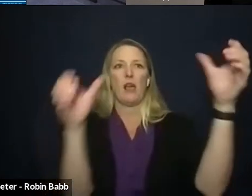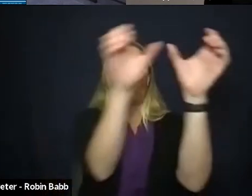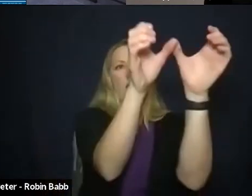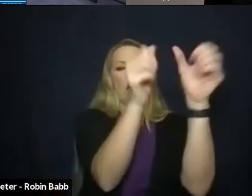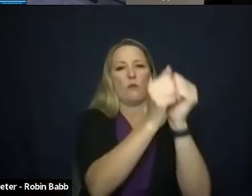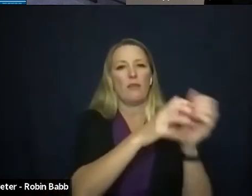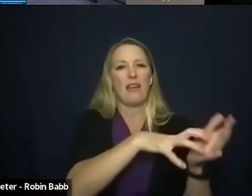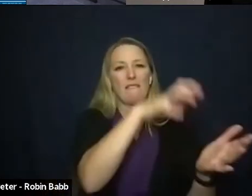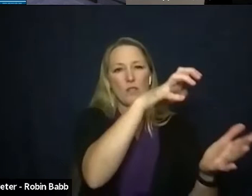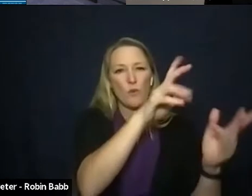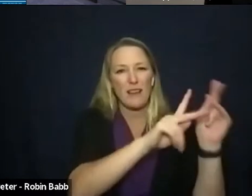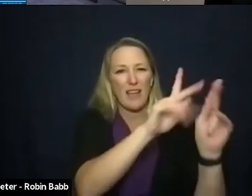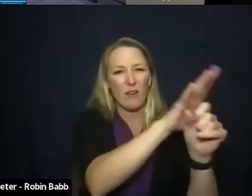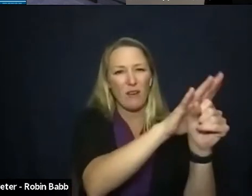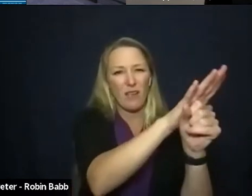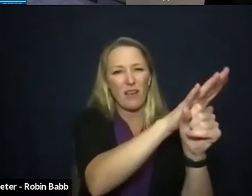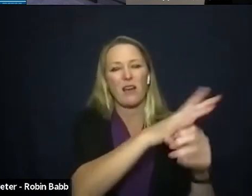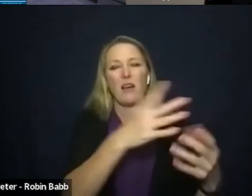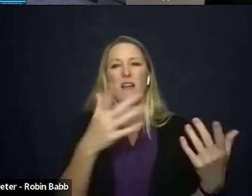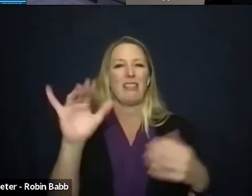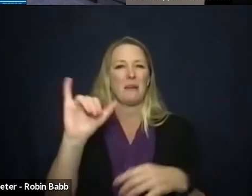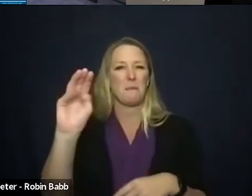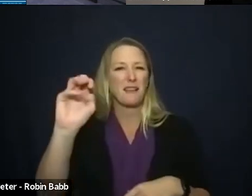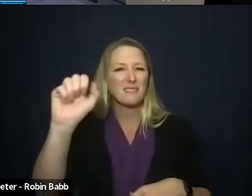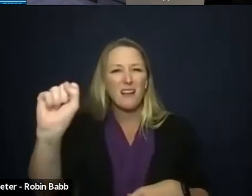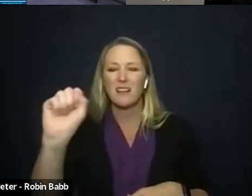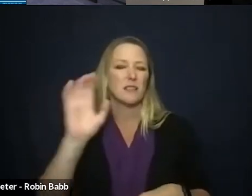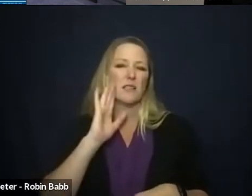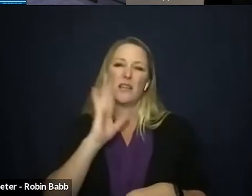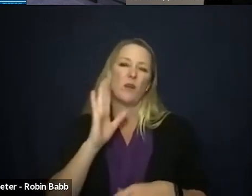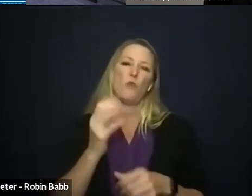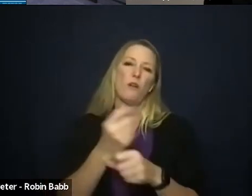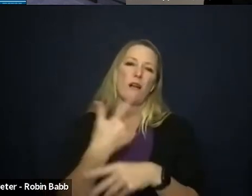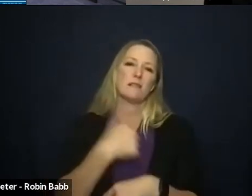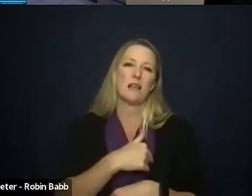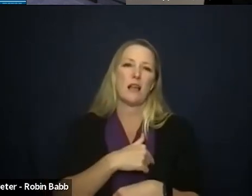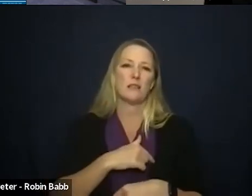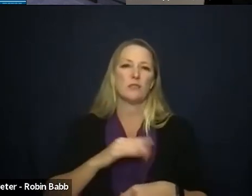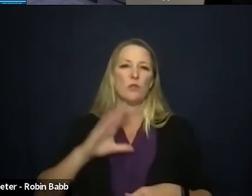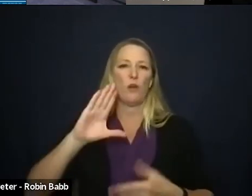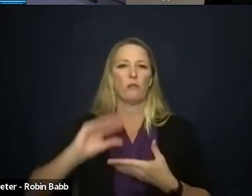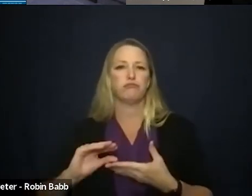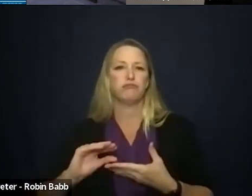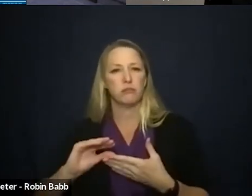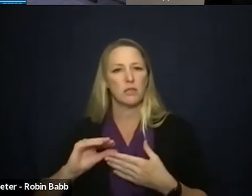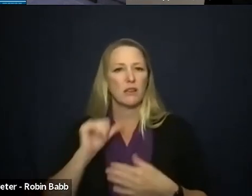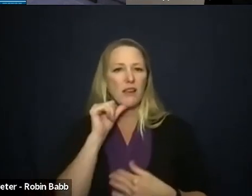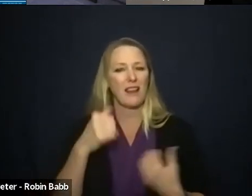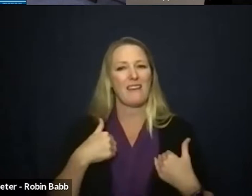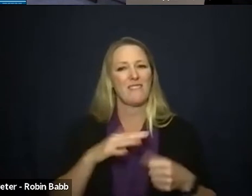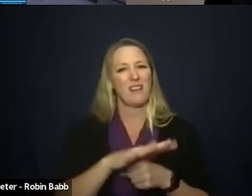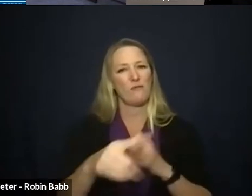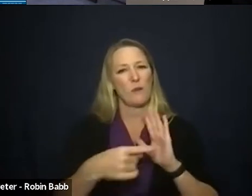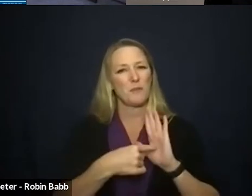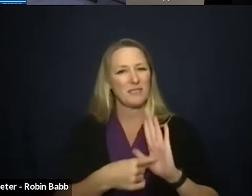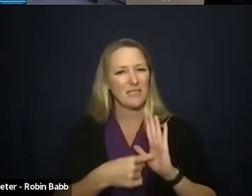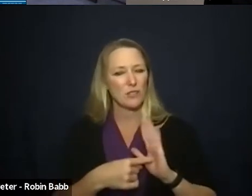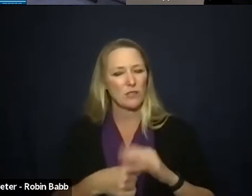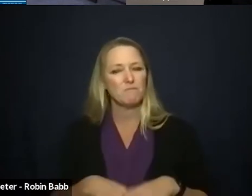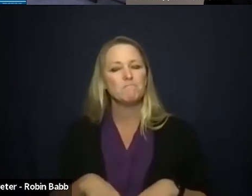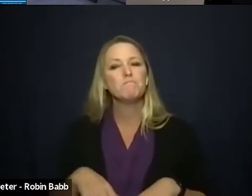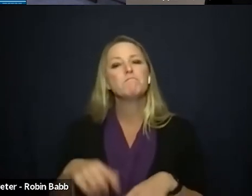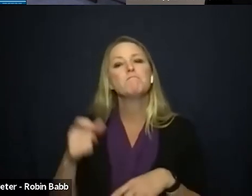be voter dilution that would hurt our communities drown out our voices and take out take away our representation additionally the largest